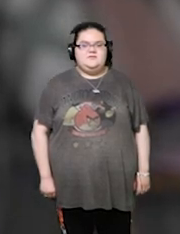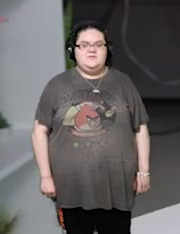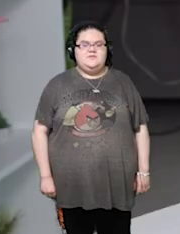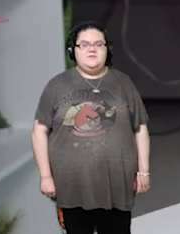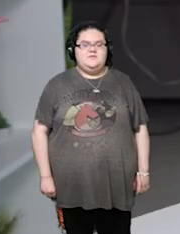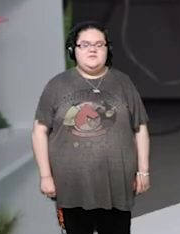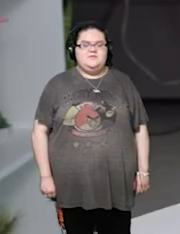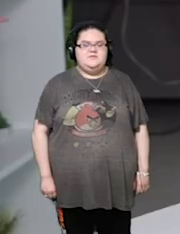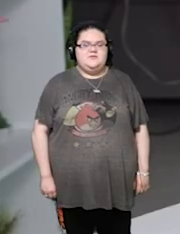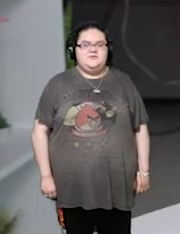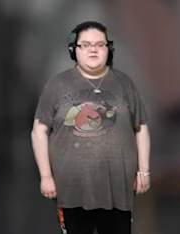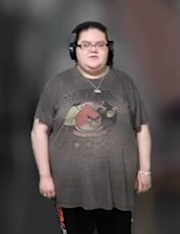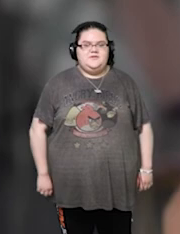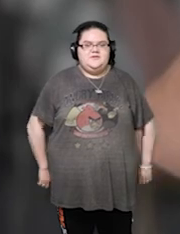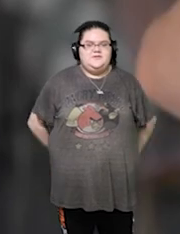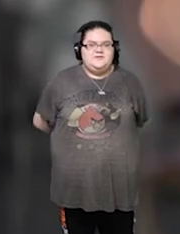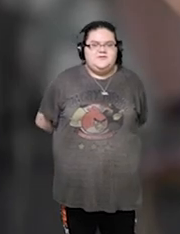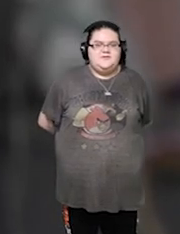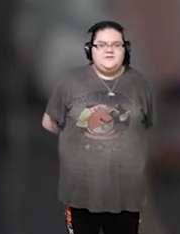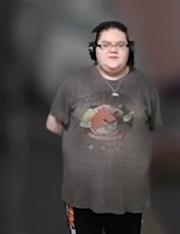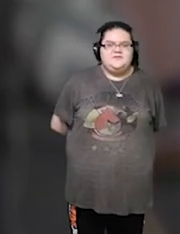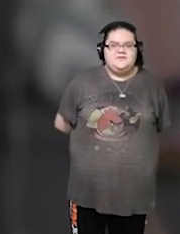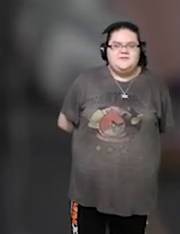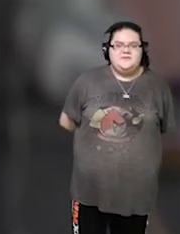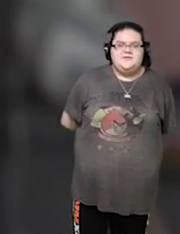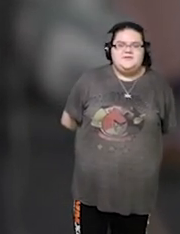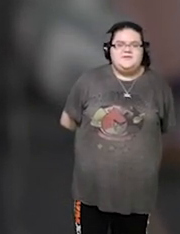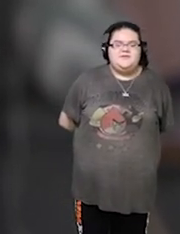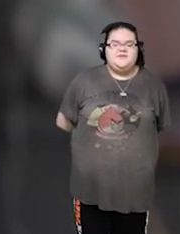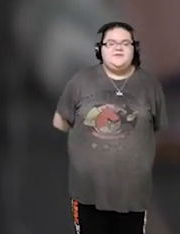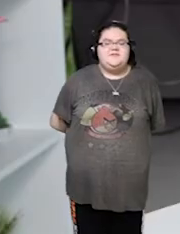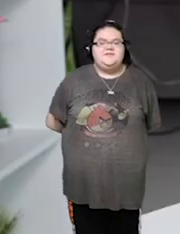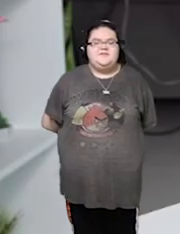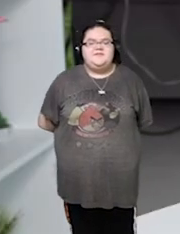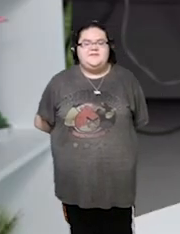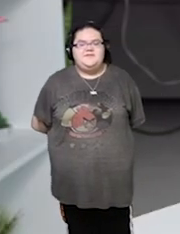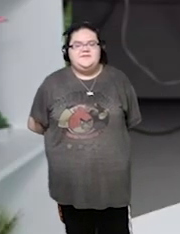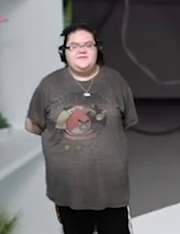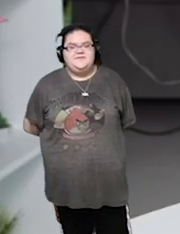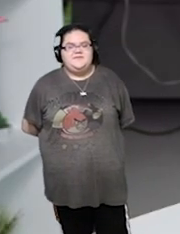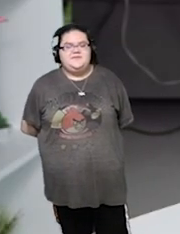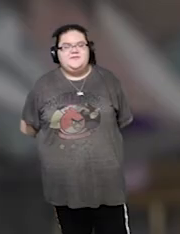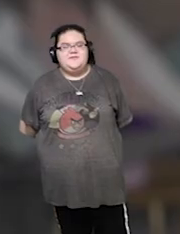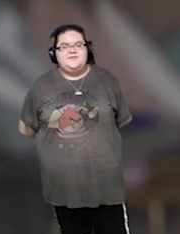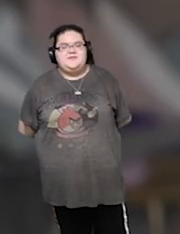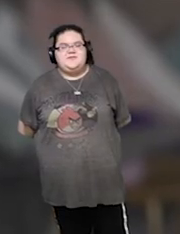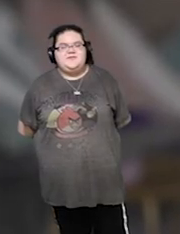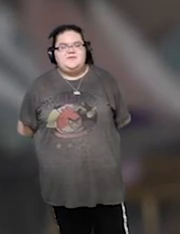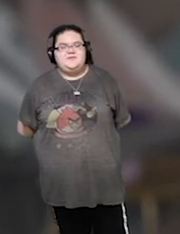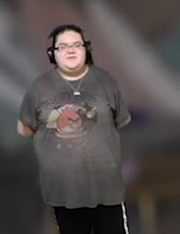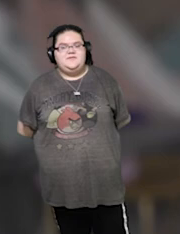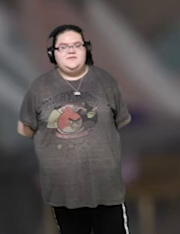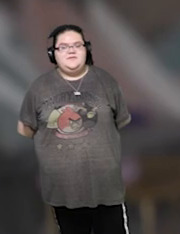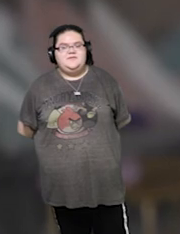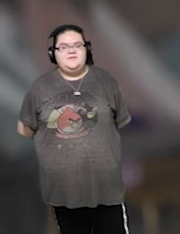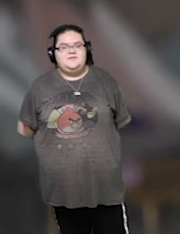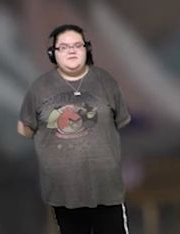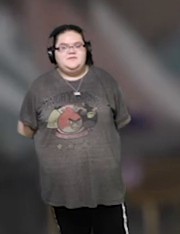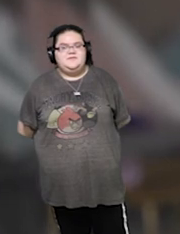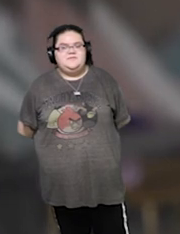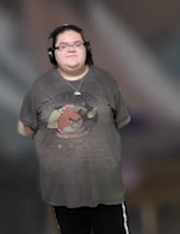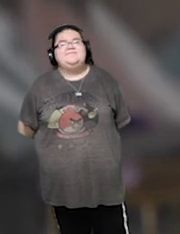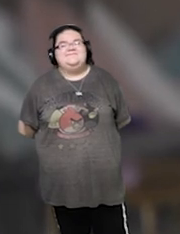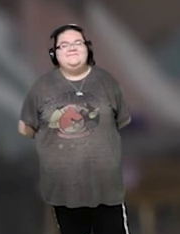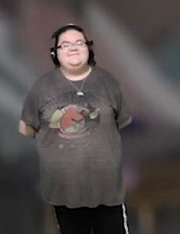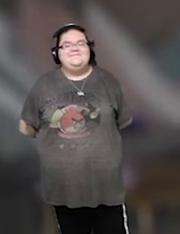much in the taste. I'm going to back my own trusting the heart because I'm absolutely waffling, but I swear. The Oreo let me down by breaking. You know what it is? I don't have these Oreos. I have the double